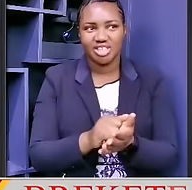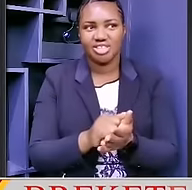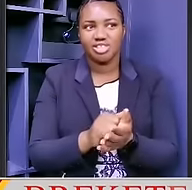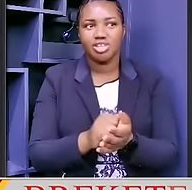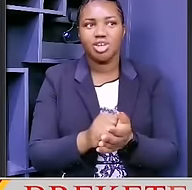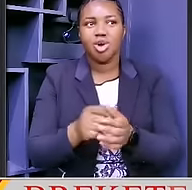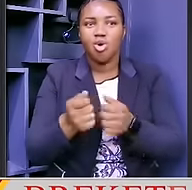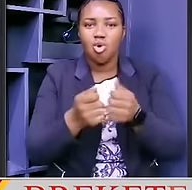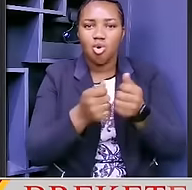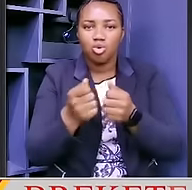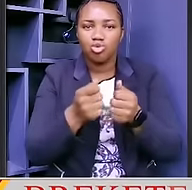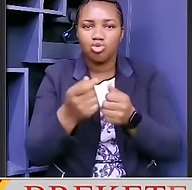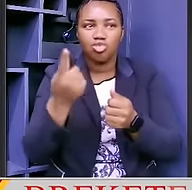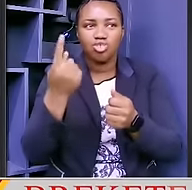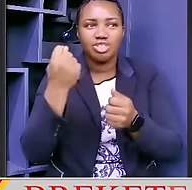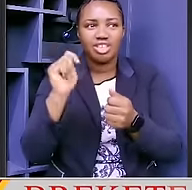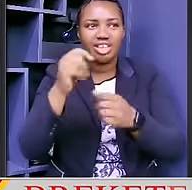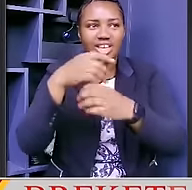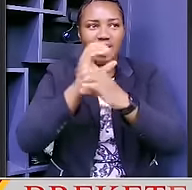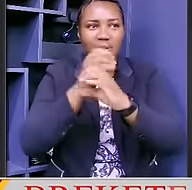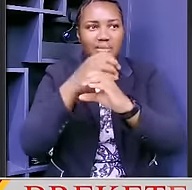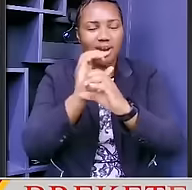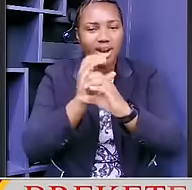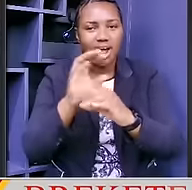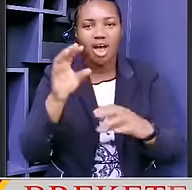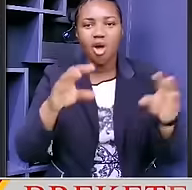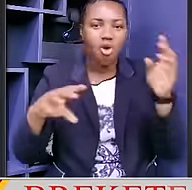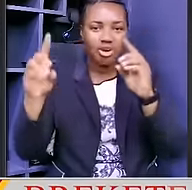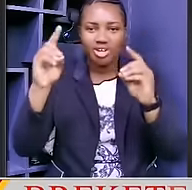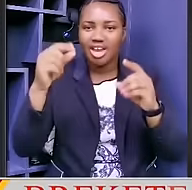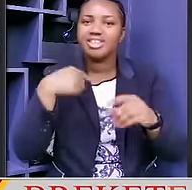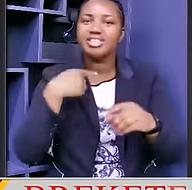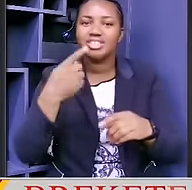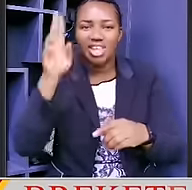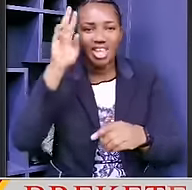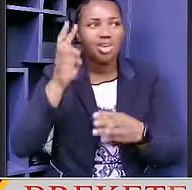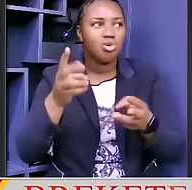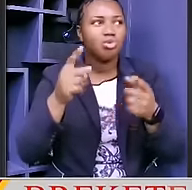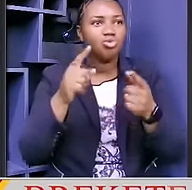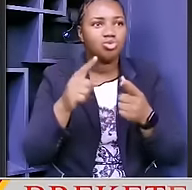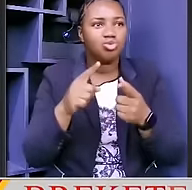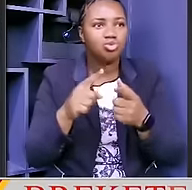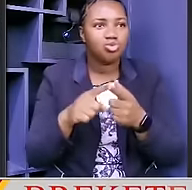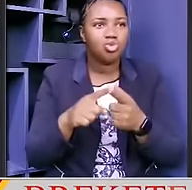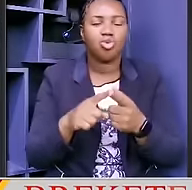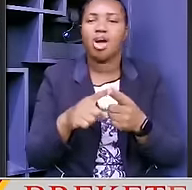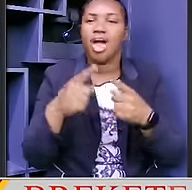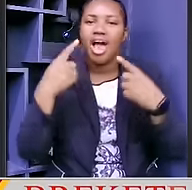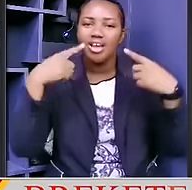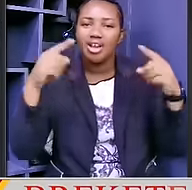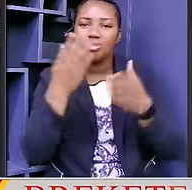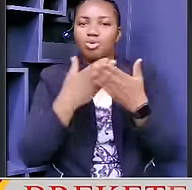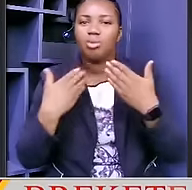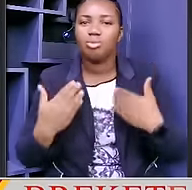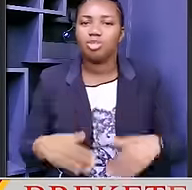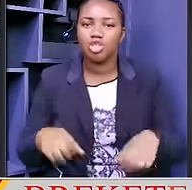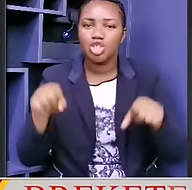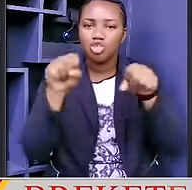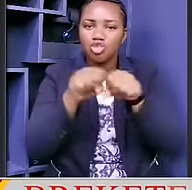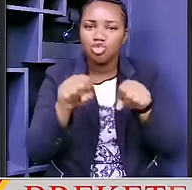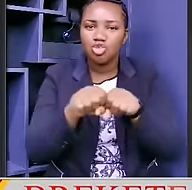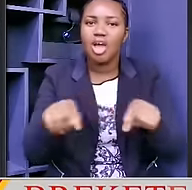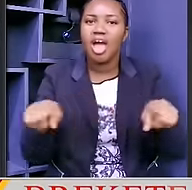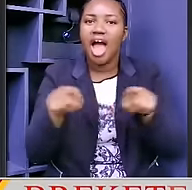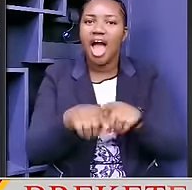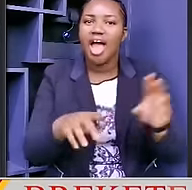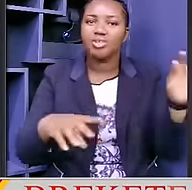camera, ordinary president talks to you. You want advertise person shoe. As ordinary president, they come out.